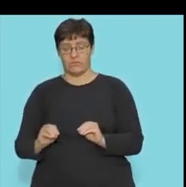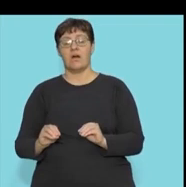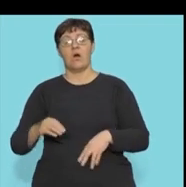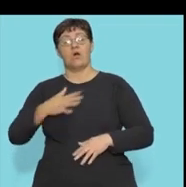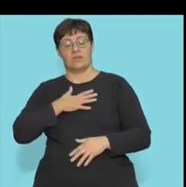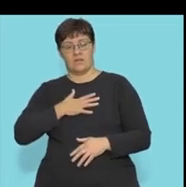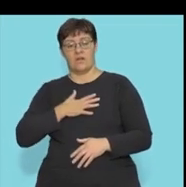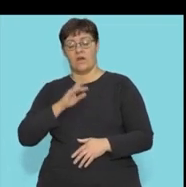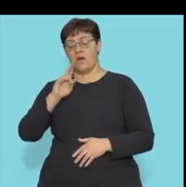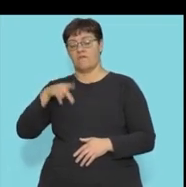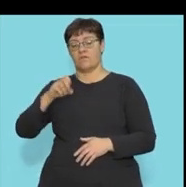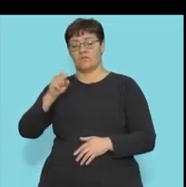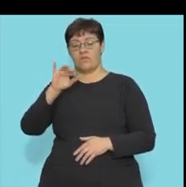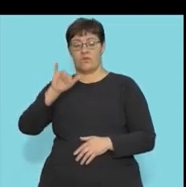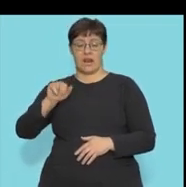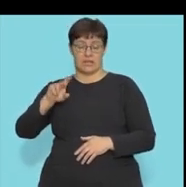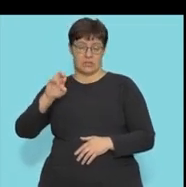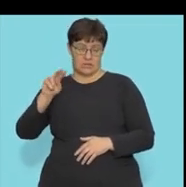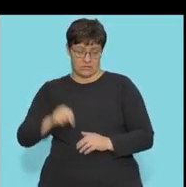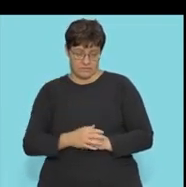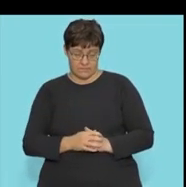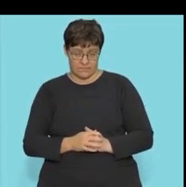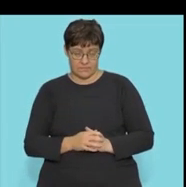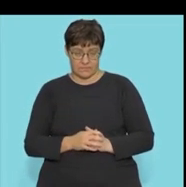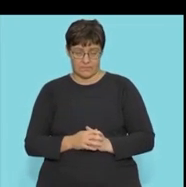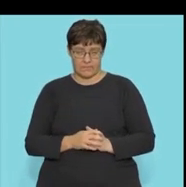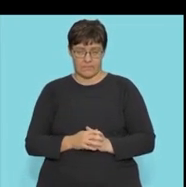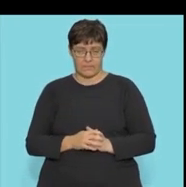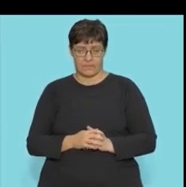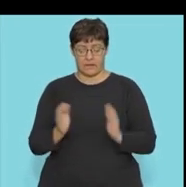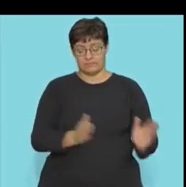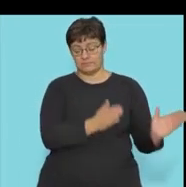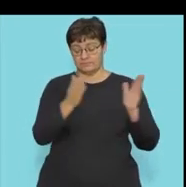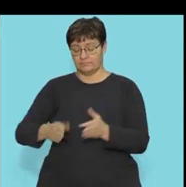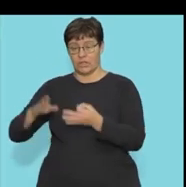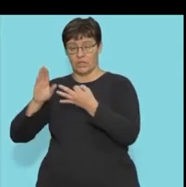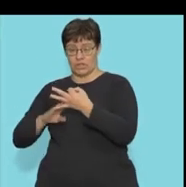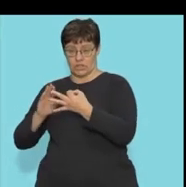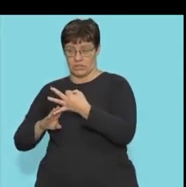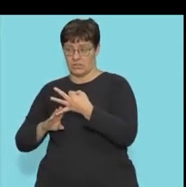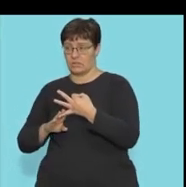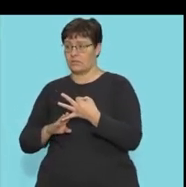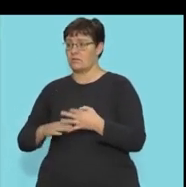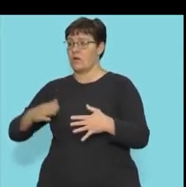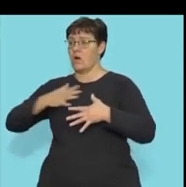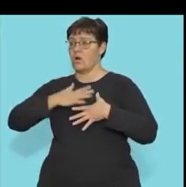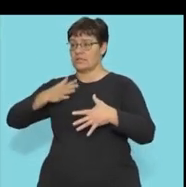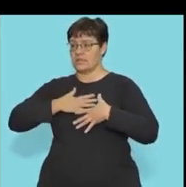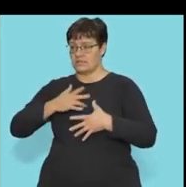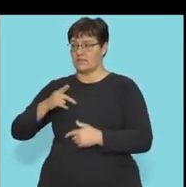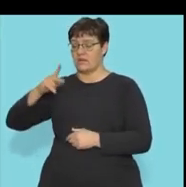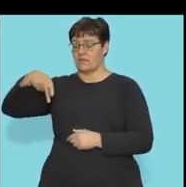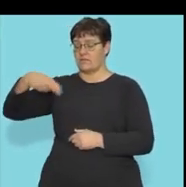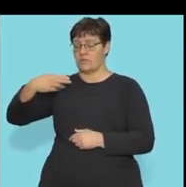the oxidative phosphorylation reaction. Let's look at the third step, which is